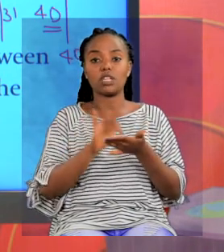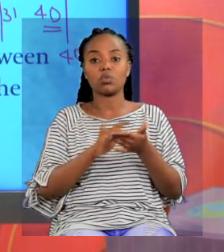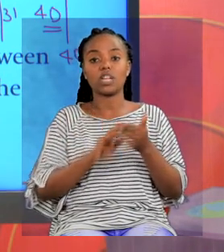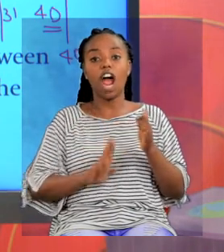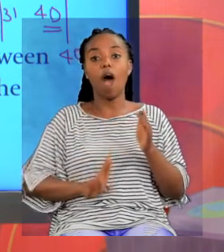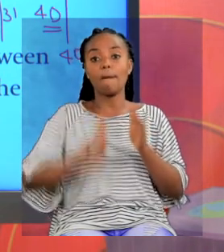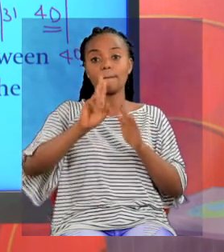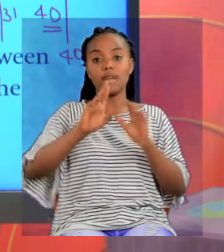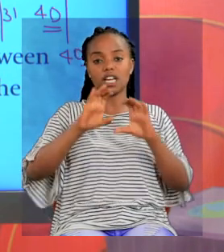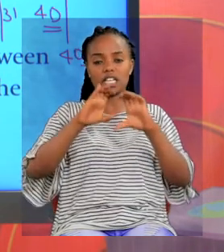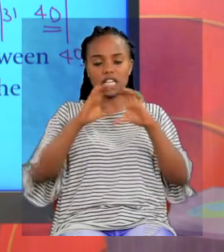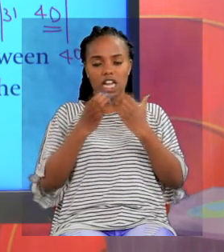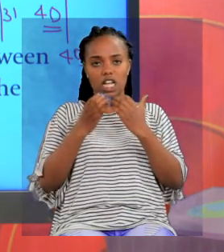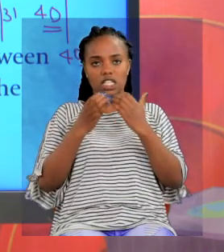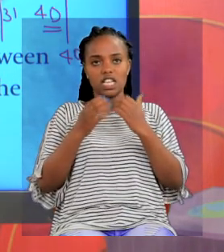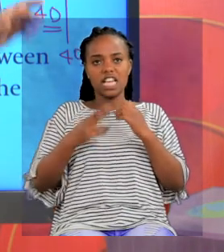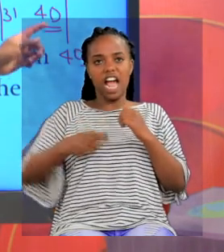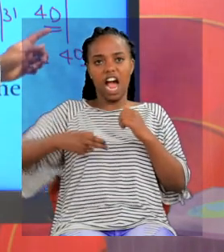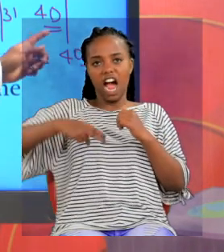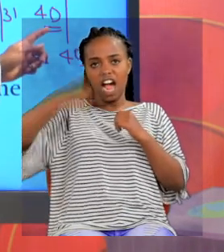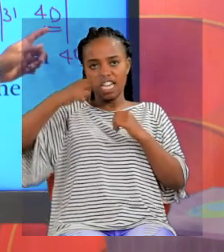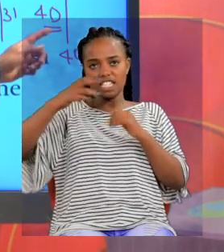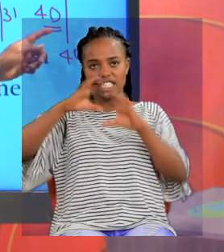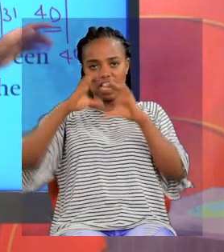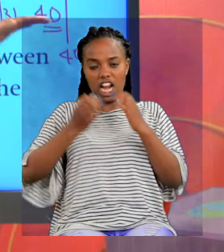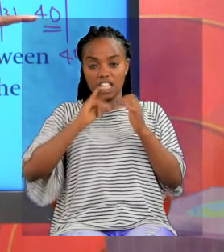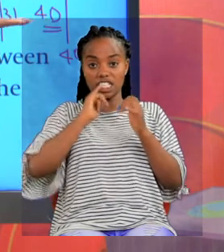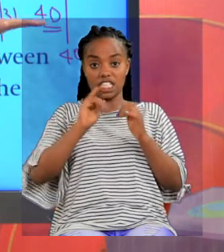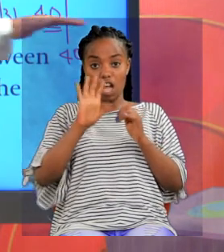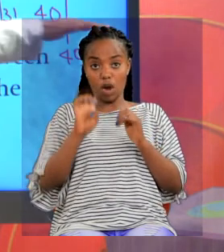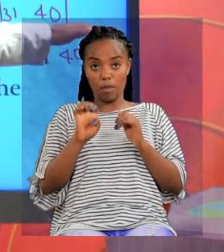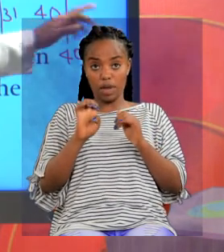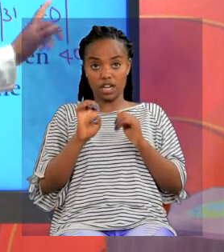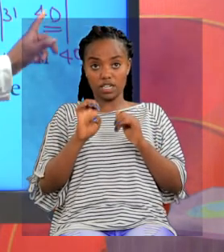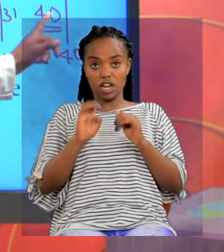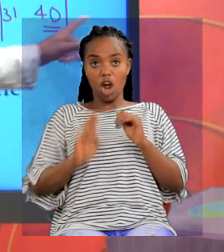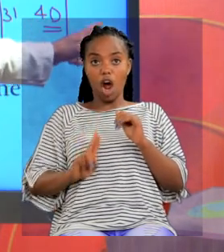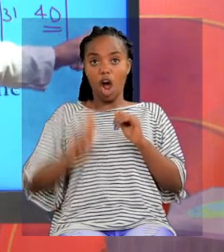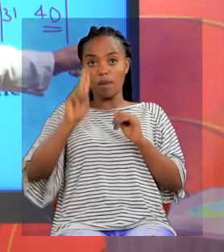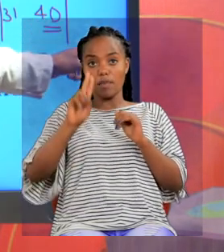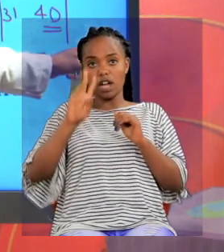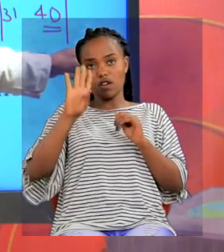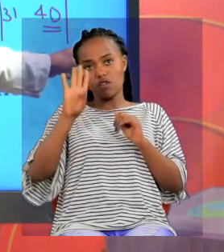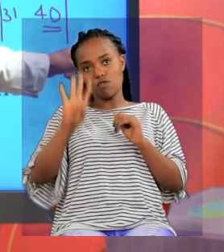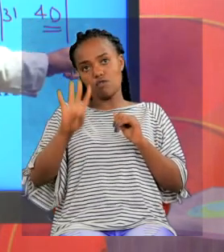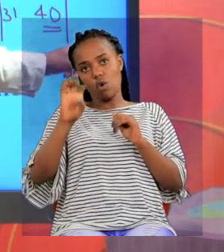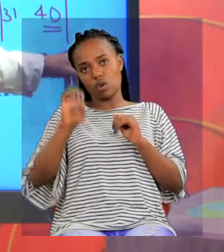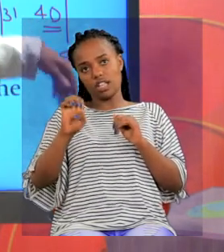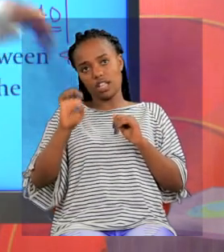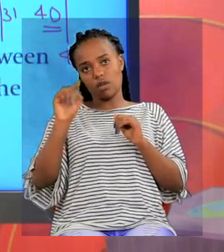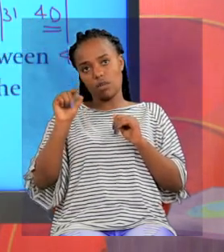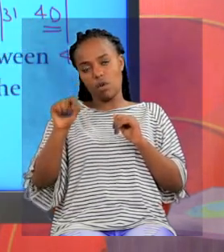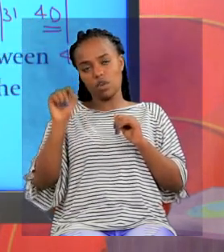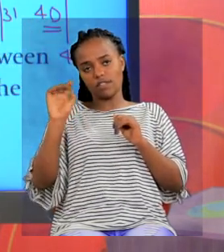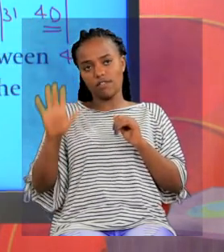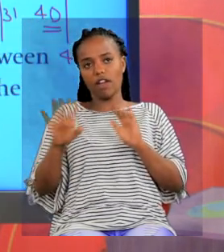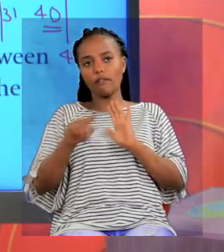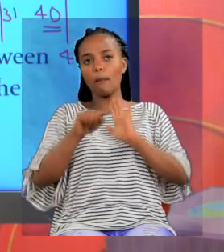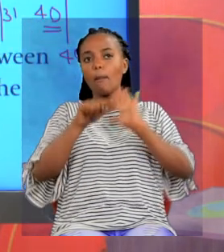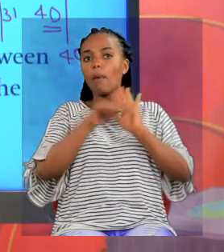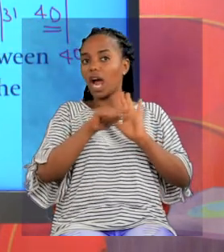class. The highest class here is this one, is upper class boundary is this 40.5